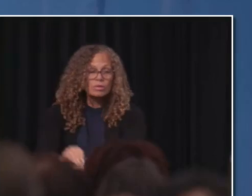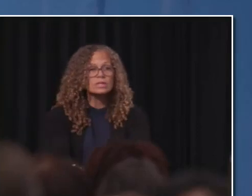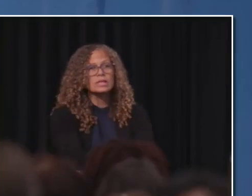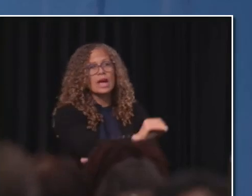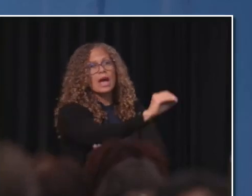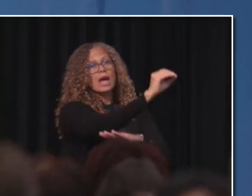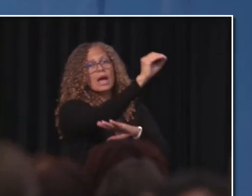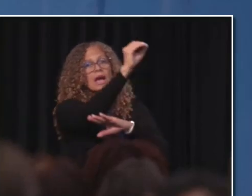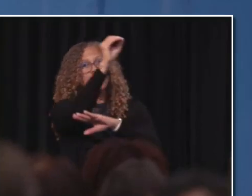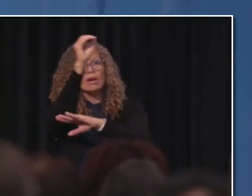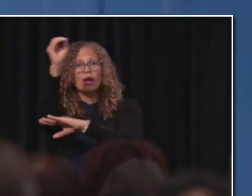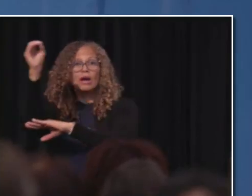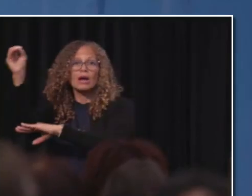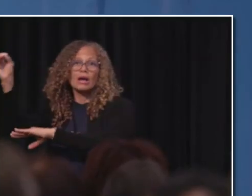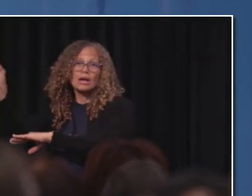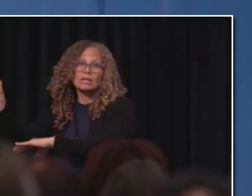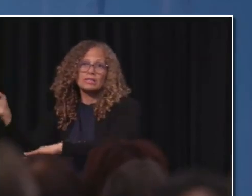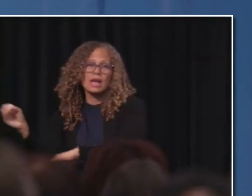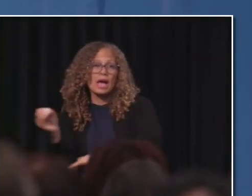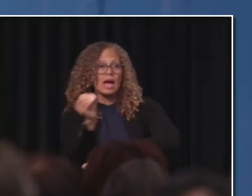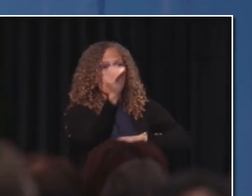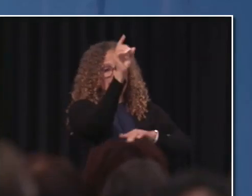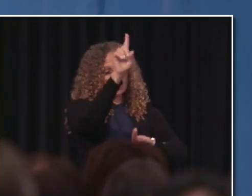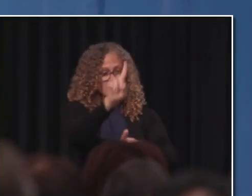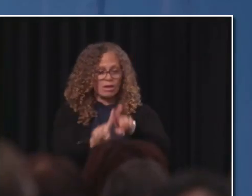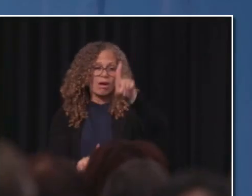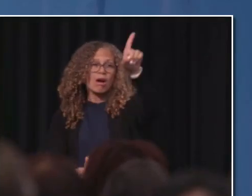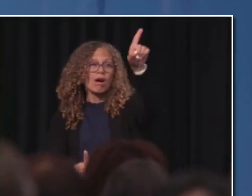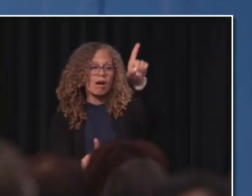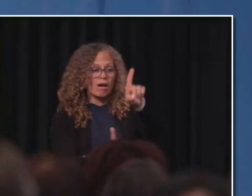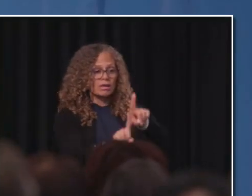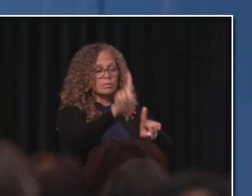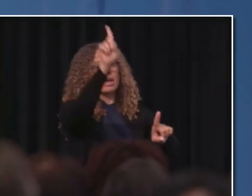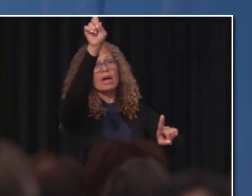Oh, say, does that